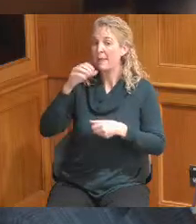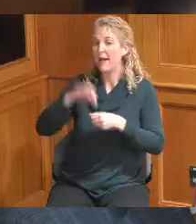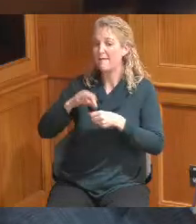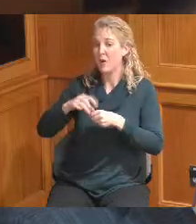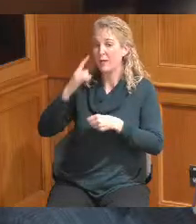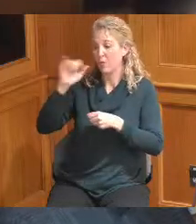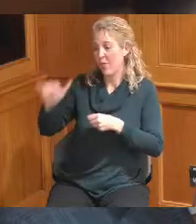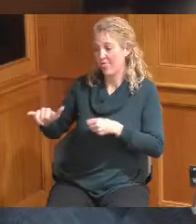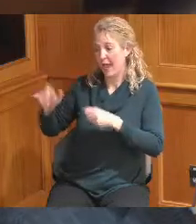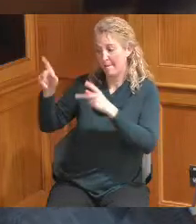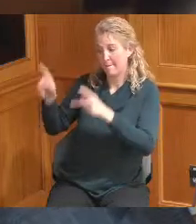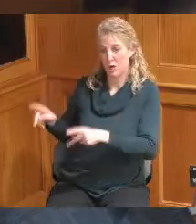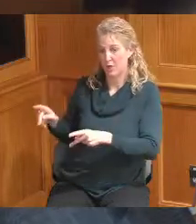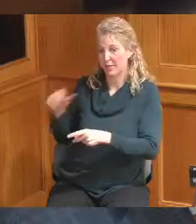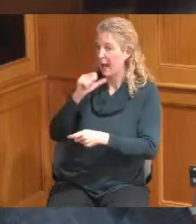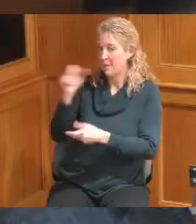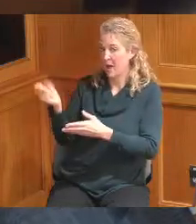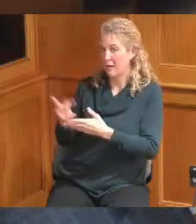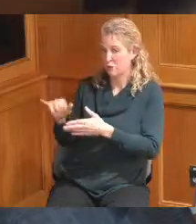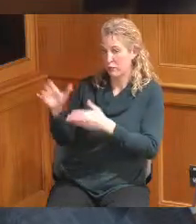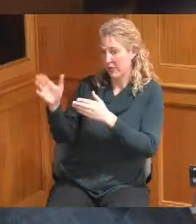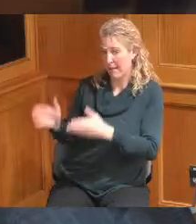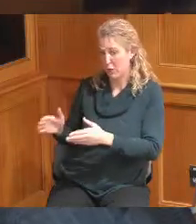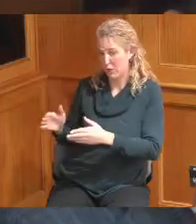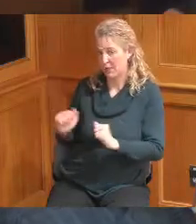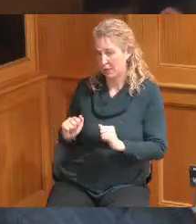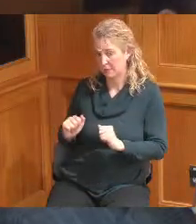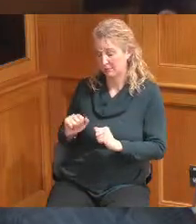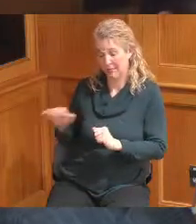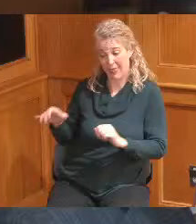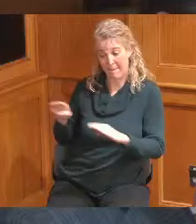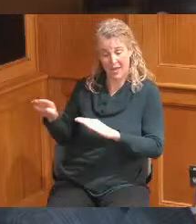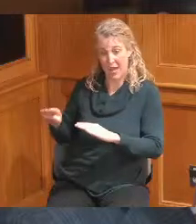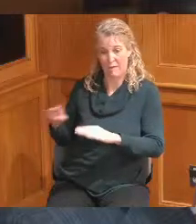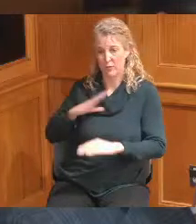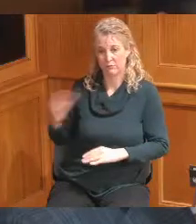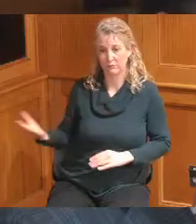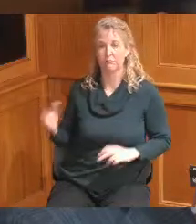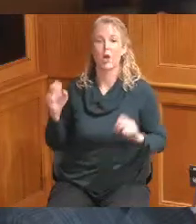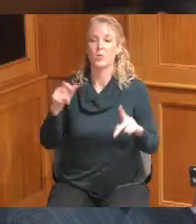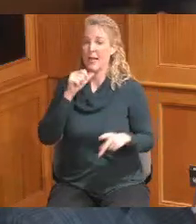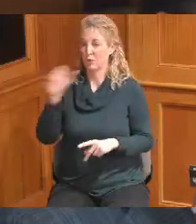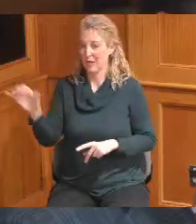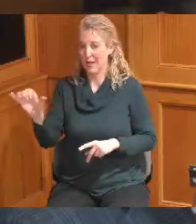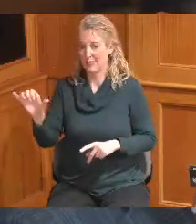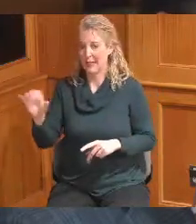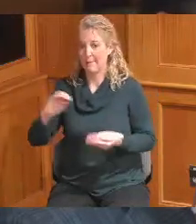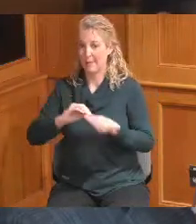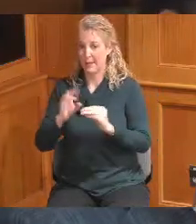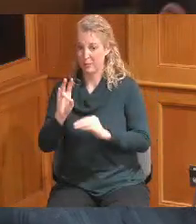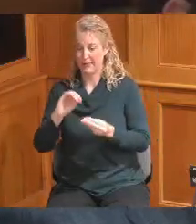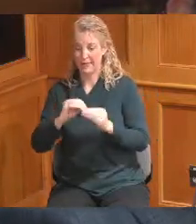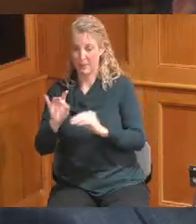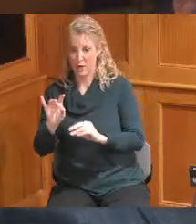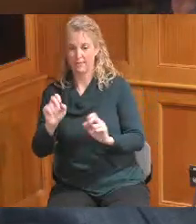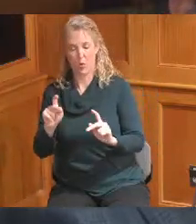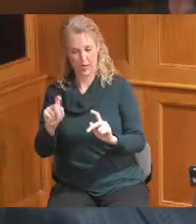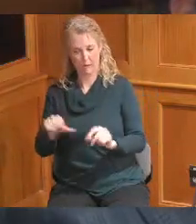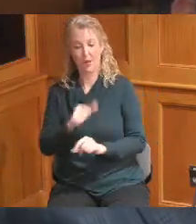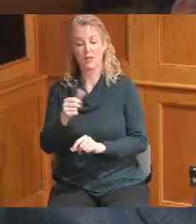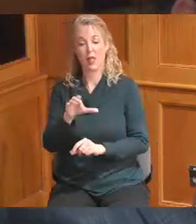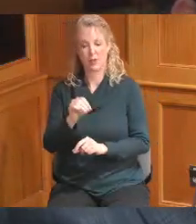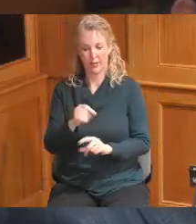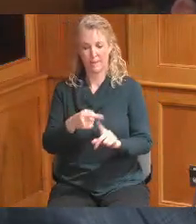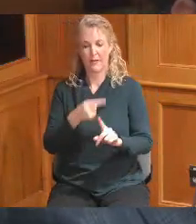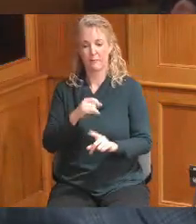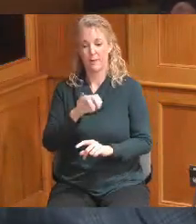vote, because I won't be voting for that type of behavior. Okay, so that's not in 7 and 8. Okay, that's just another company